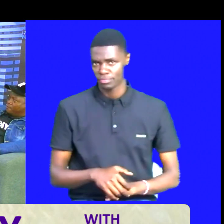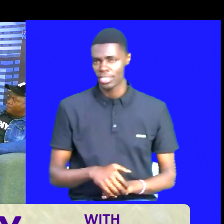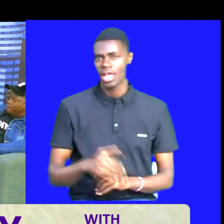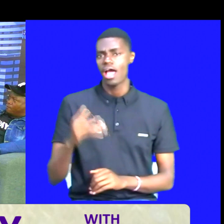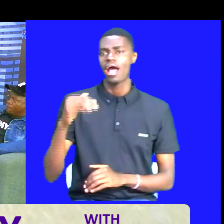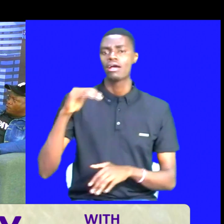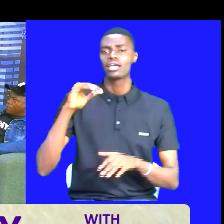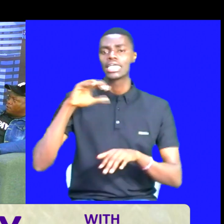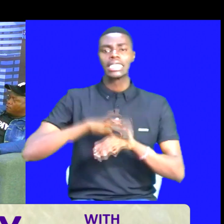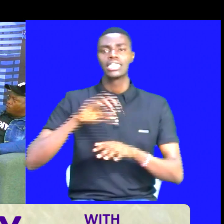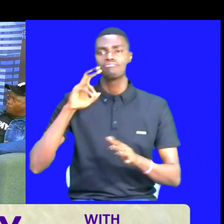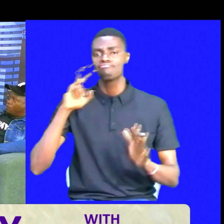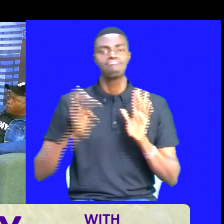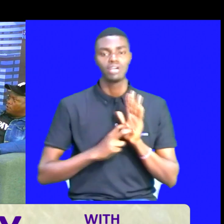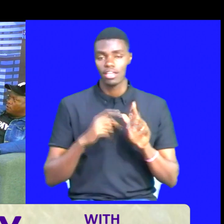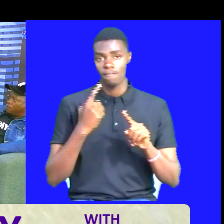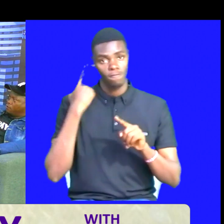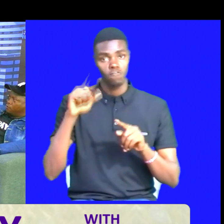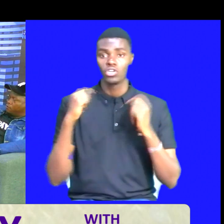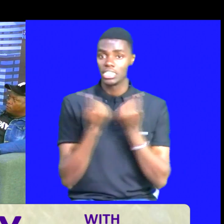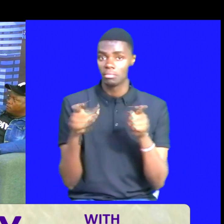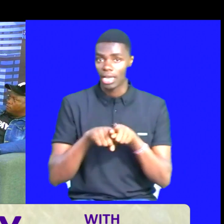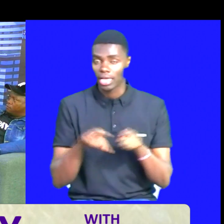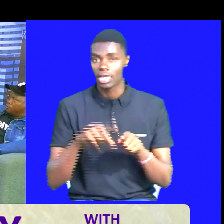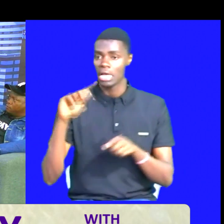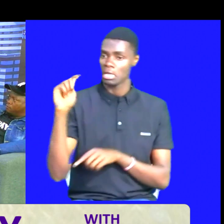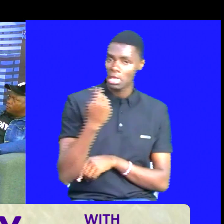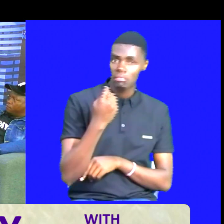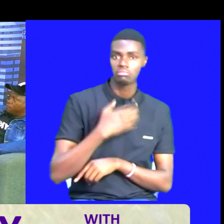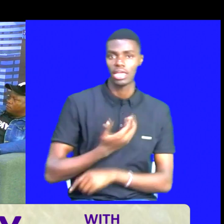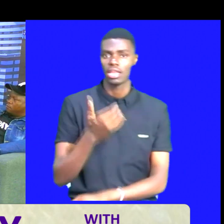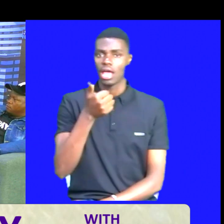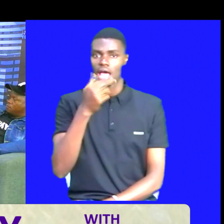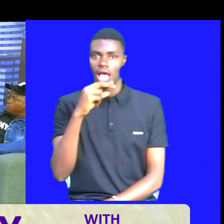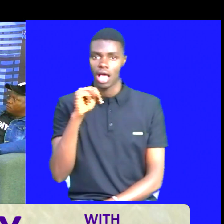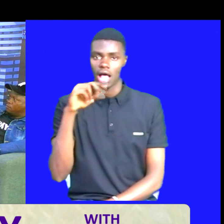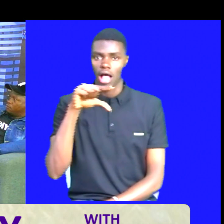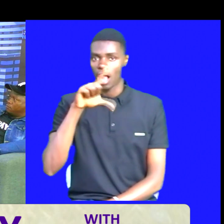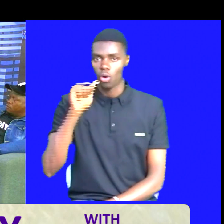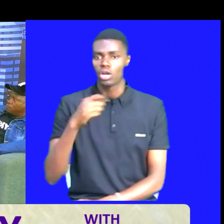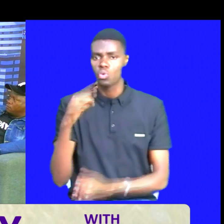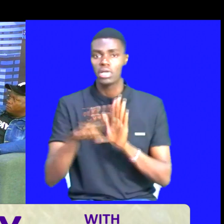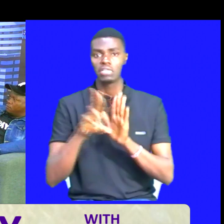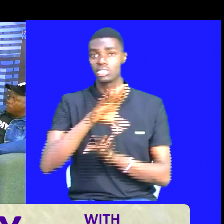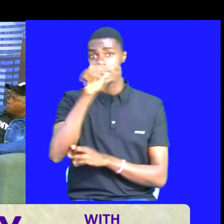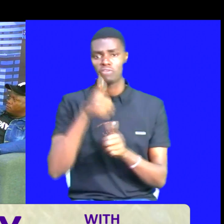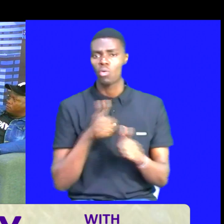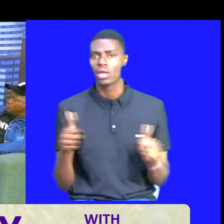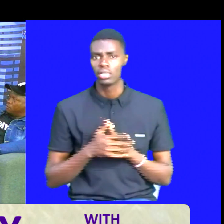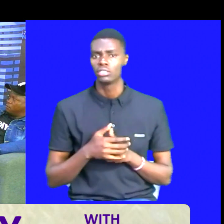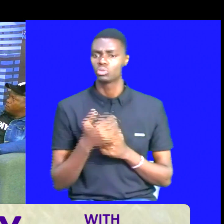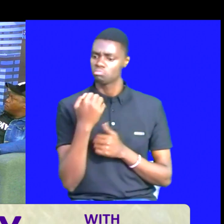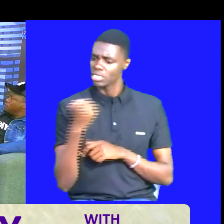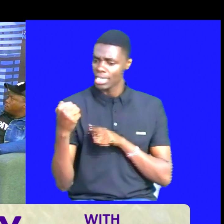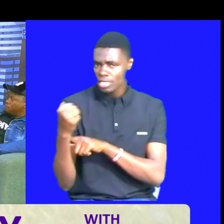that recognition for teams like Kenya, teams like Angola, when representing Africa really well. On the side